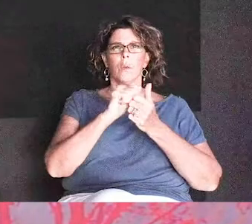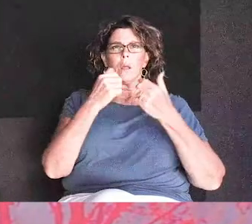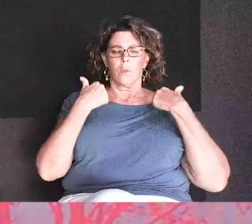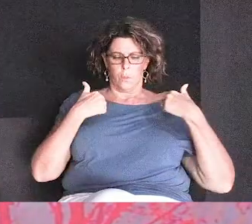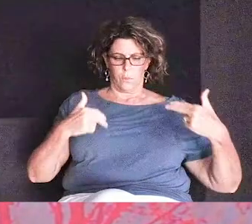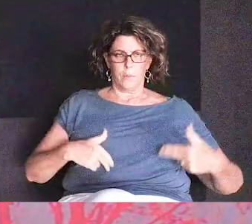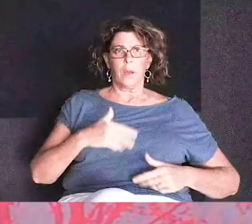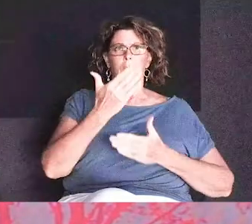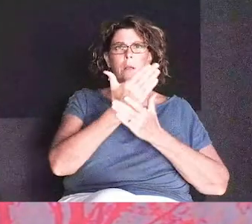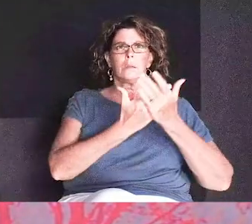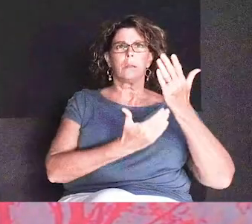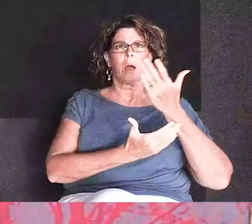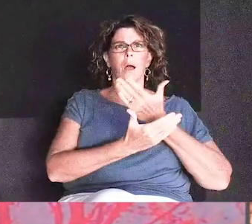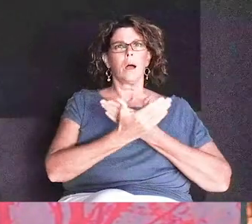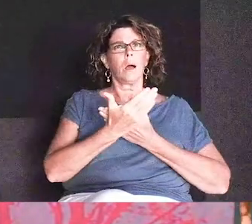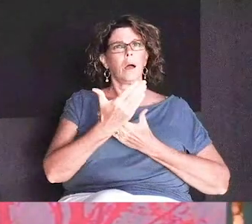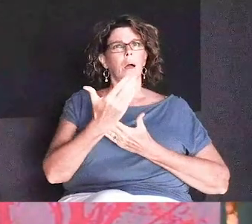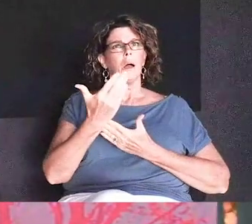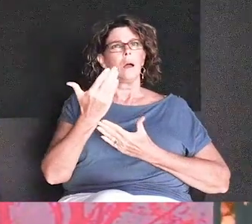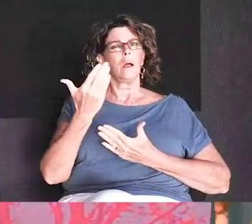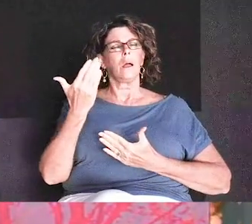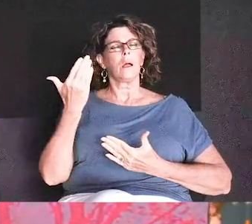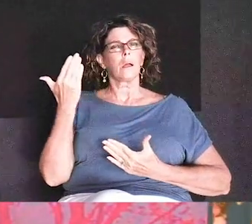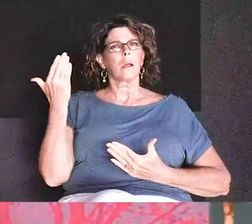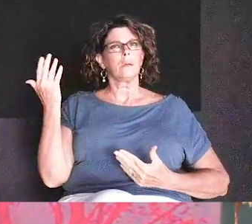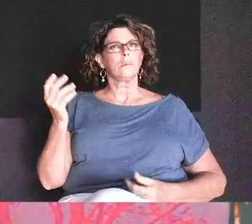holiness with human hands,